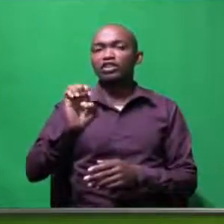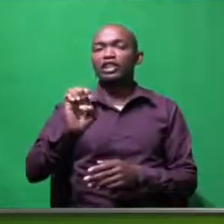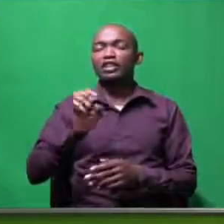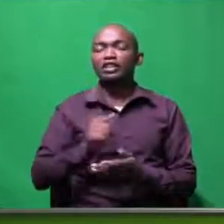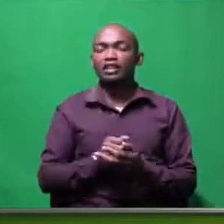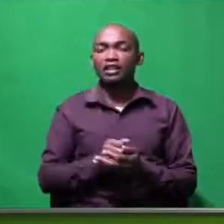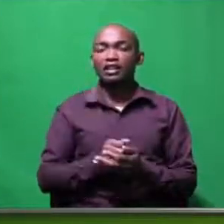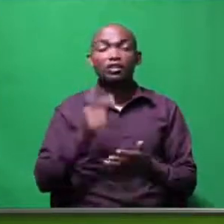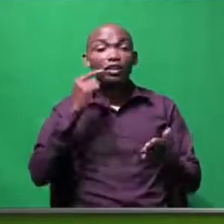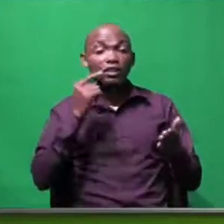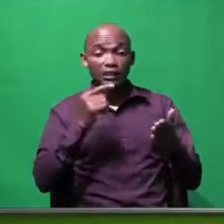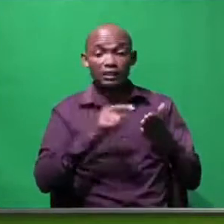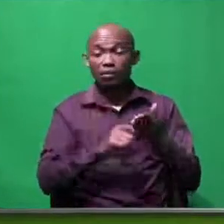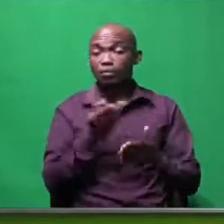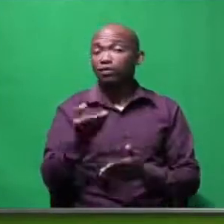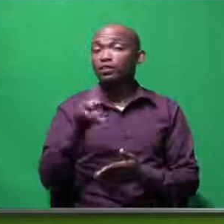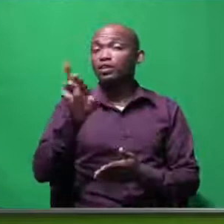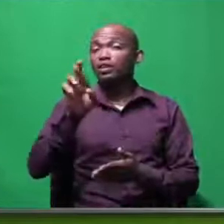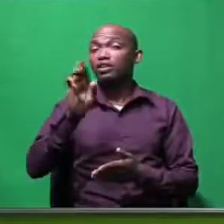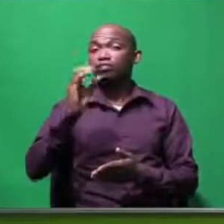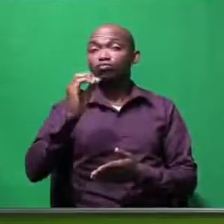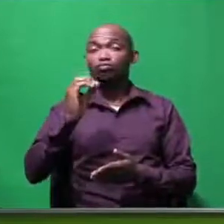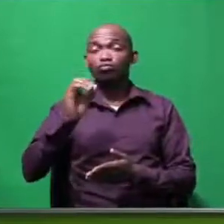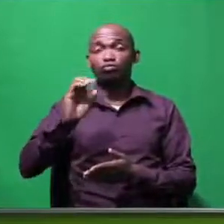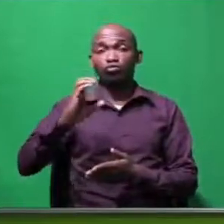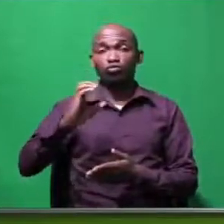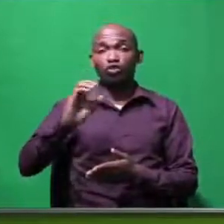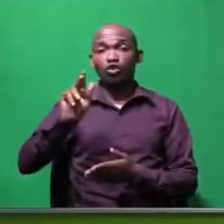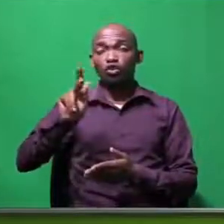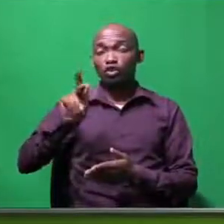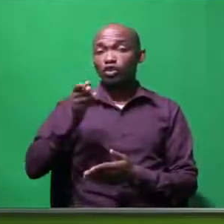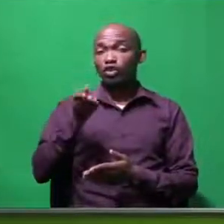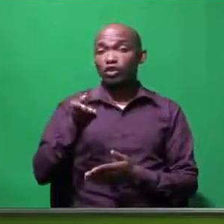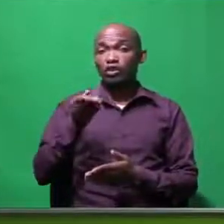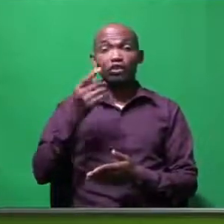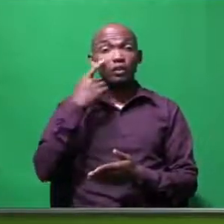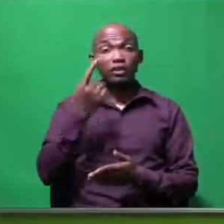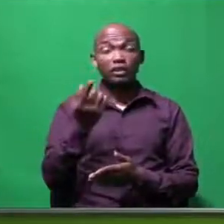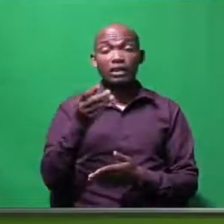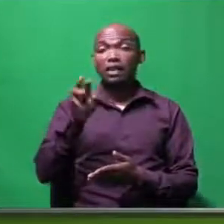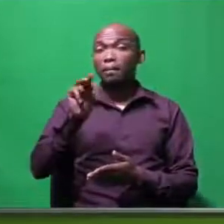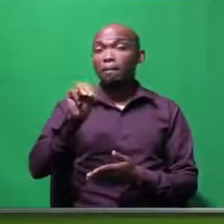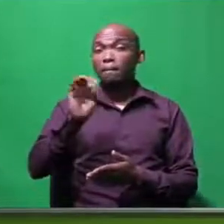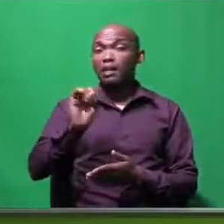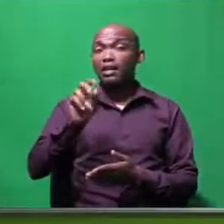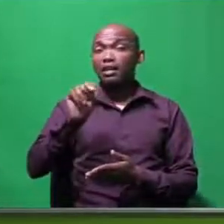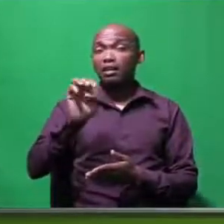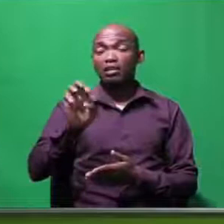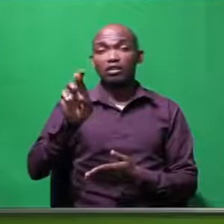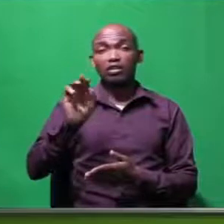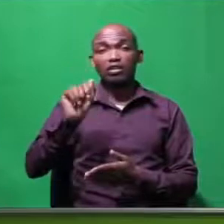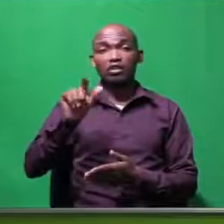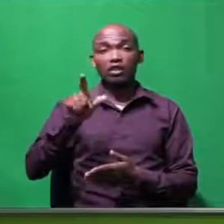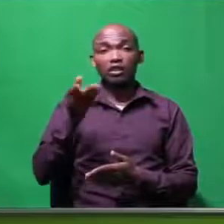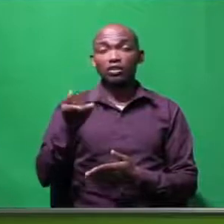Let's take example on this rock. If we take this mineral, we look on these rocks, we can look,